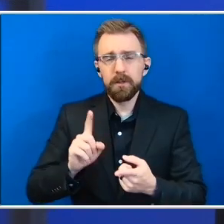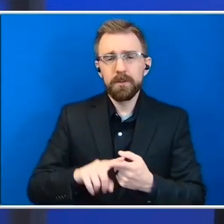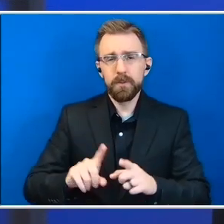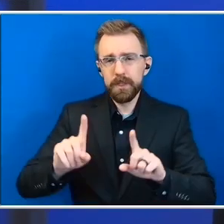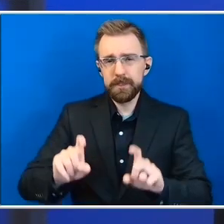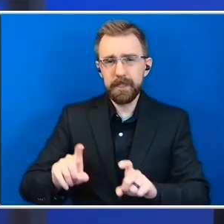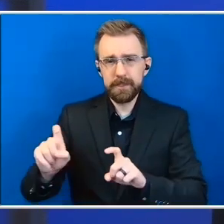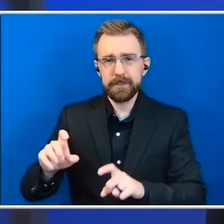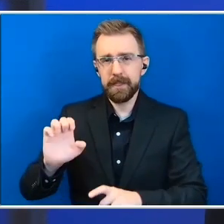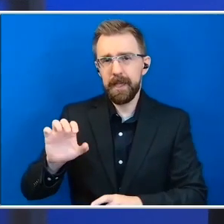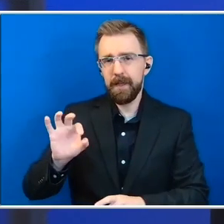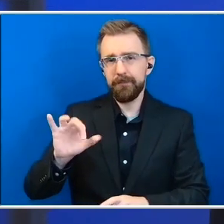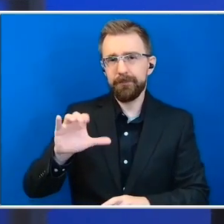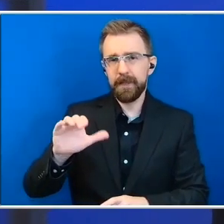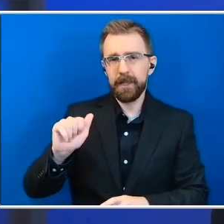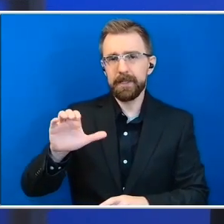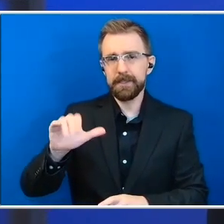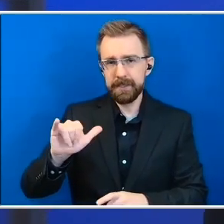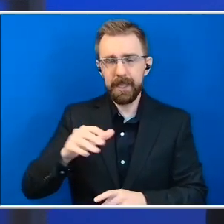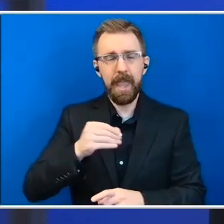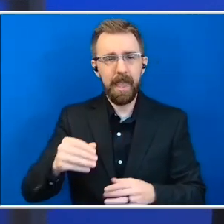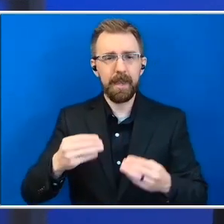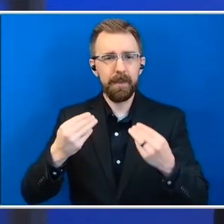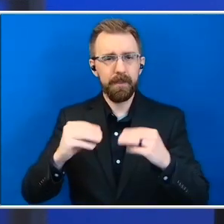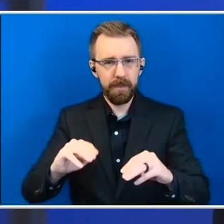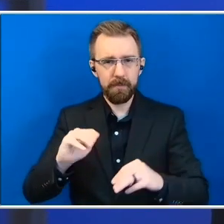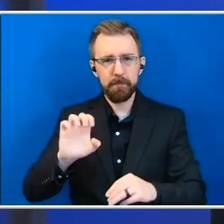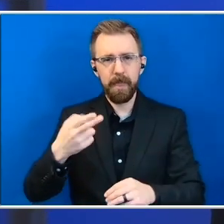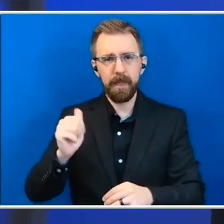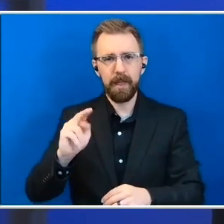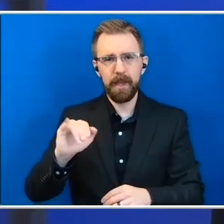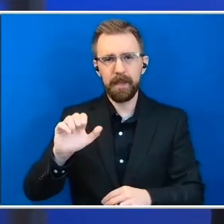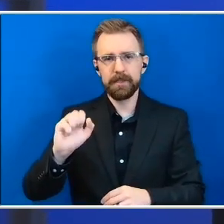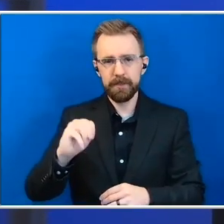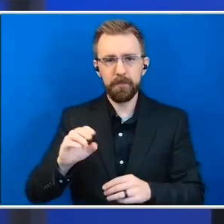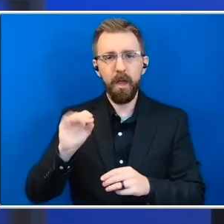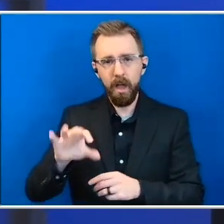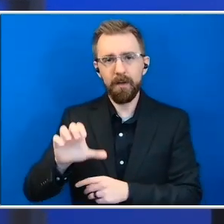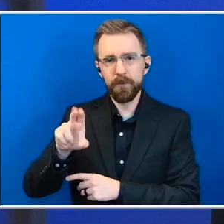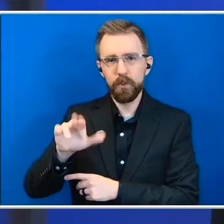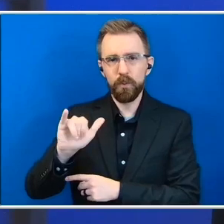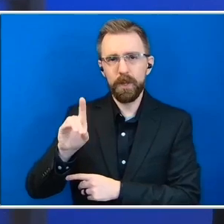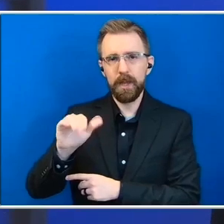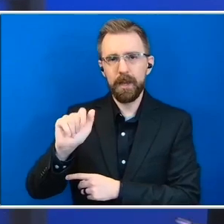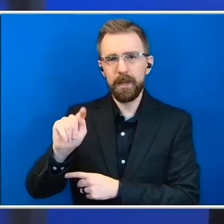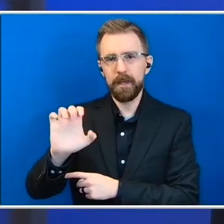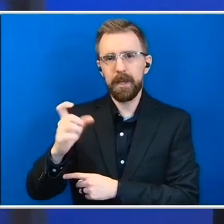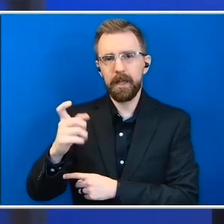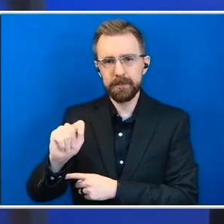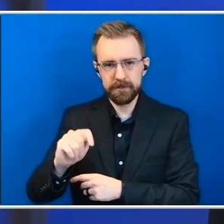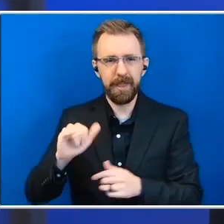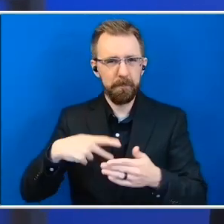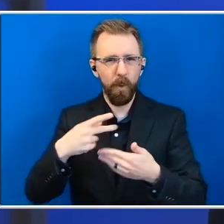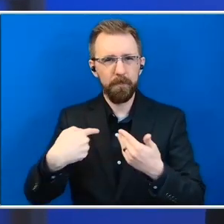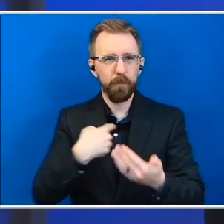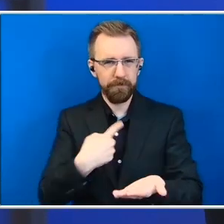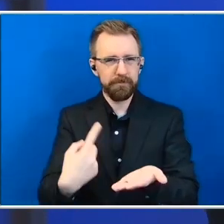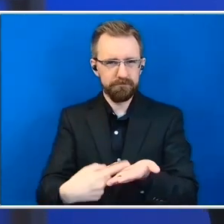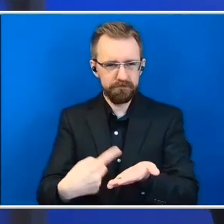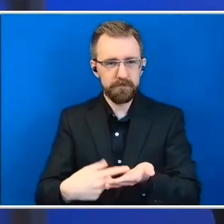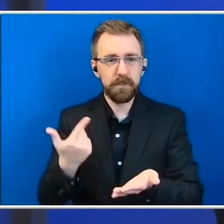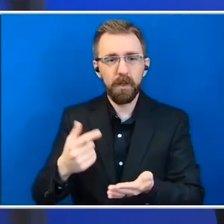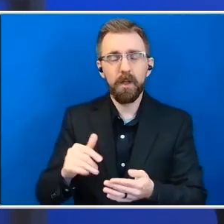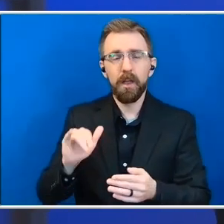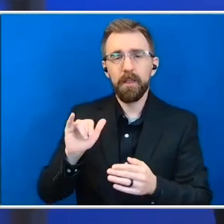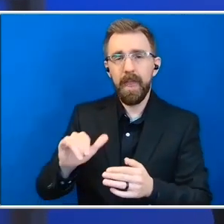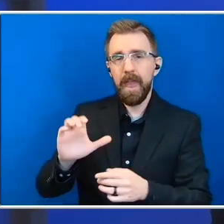efficacy and the mechanisms of action of Cuidatext, the program that we've been talking about. And so by the efficacy, we mean